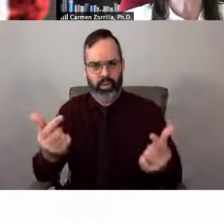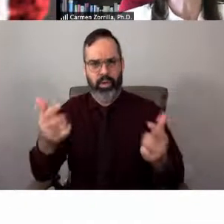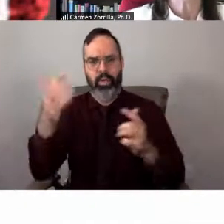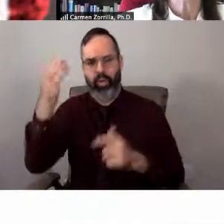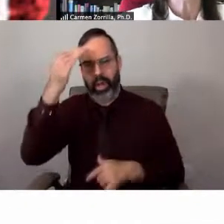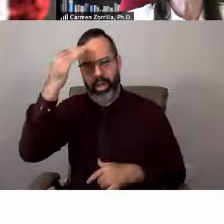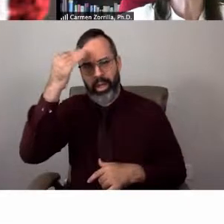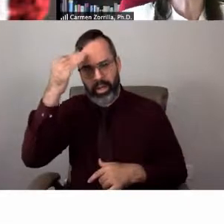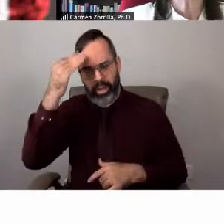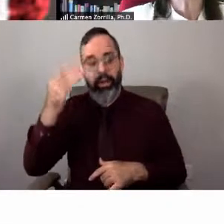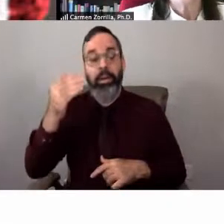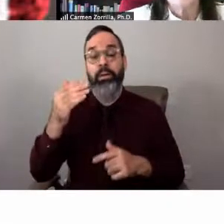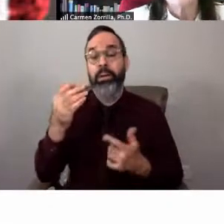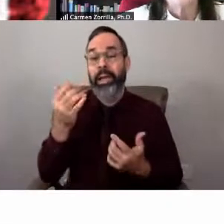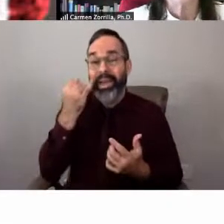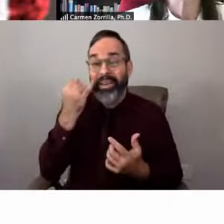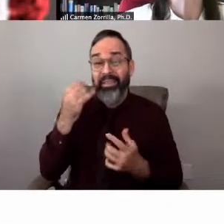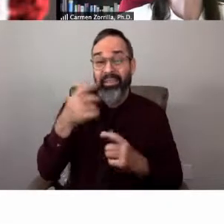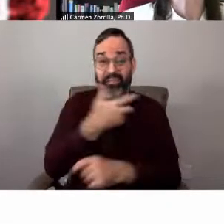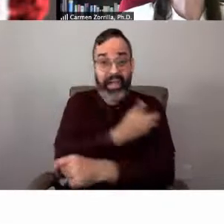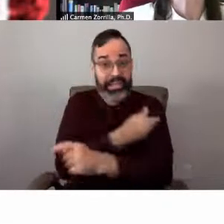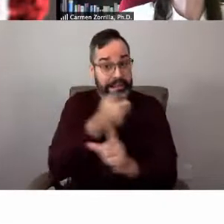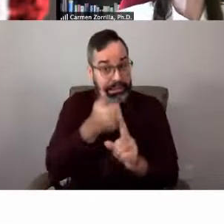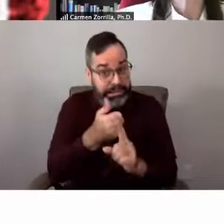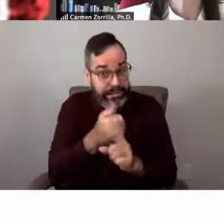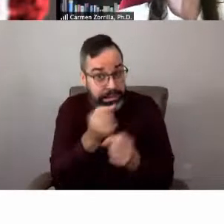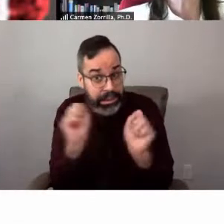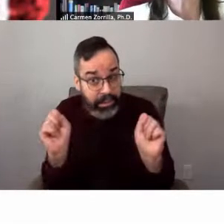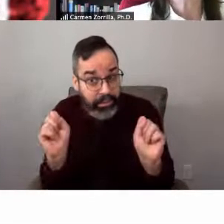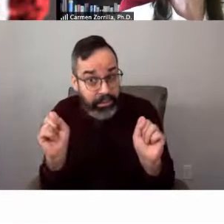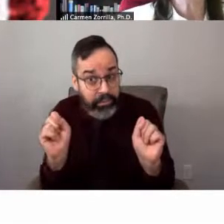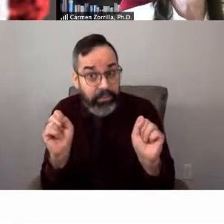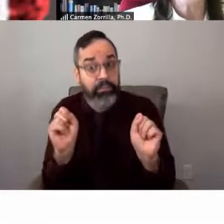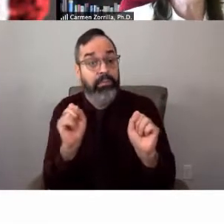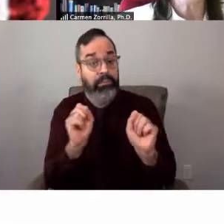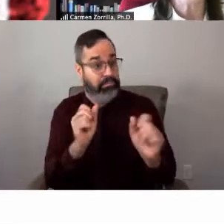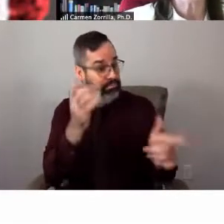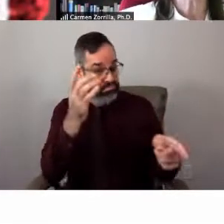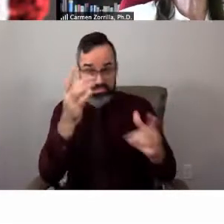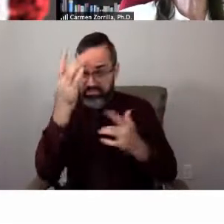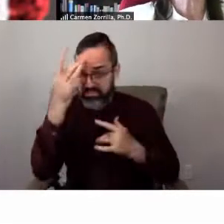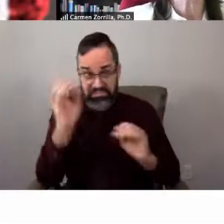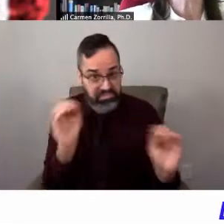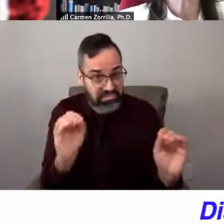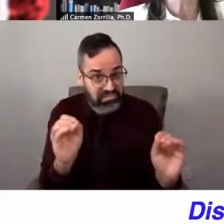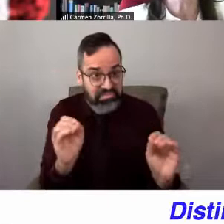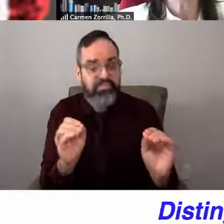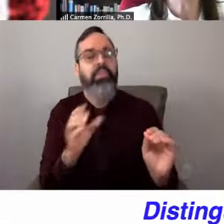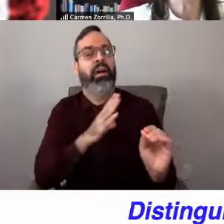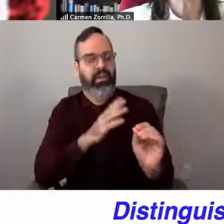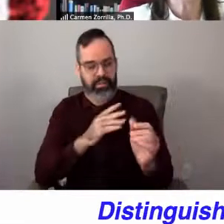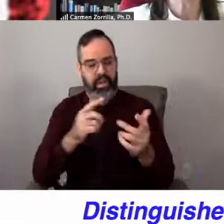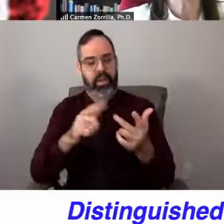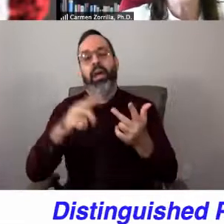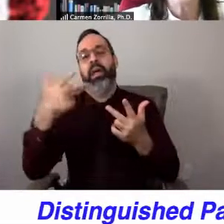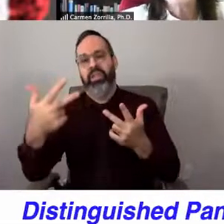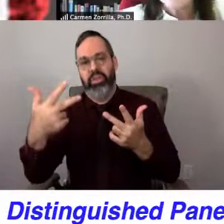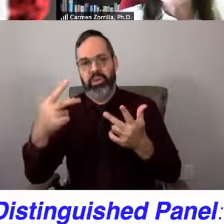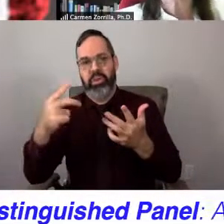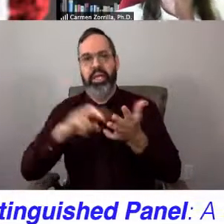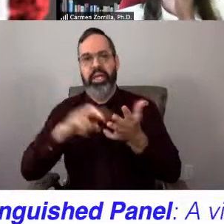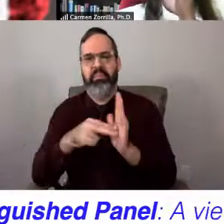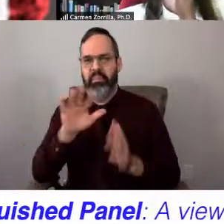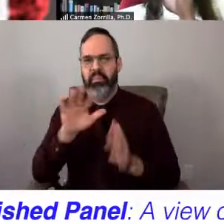the vaccine is safe relatively and how people react to the vaccine. And then the phase 3 usually takes